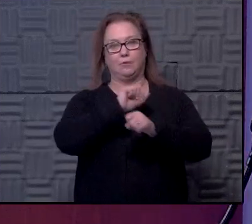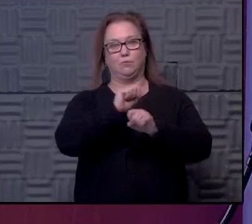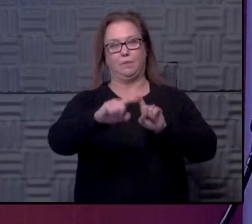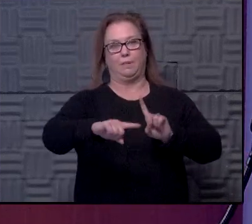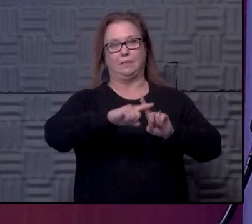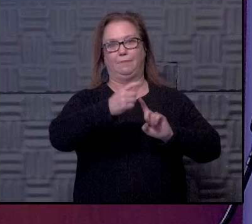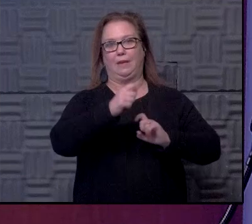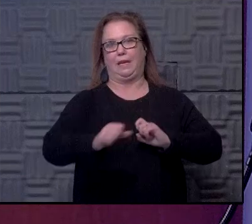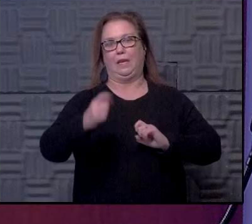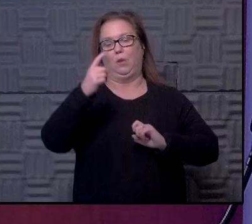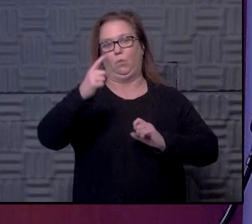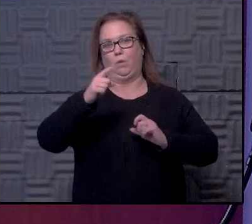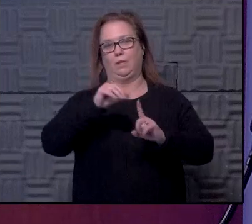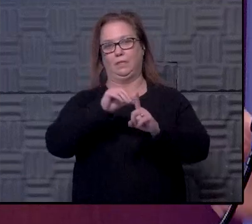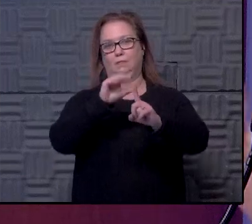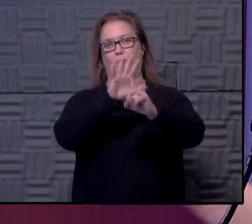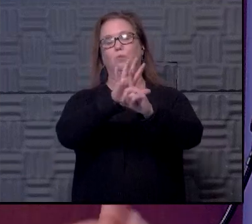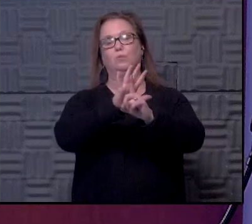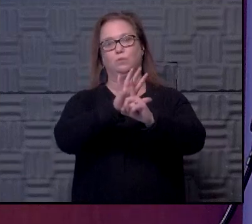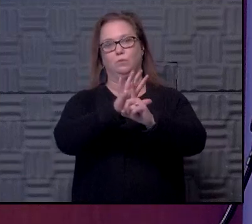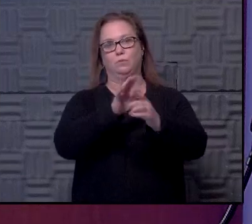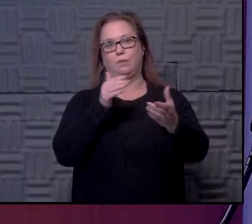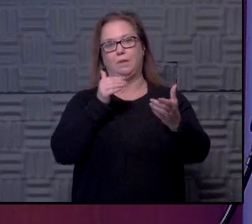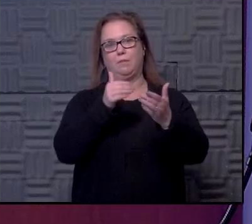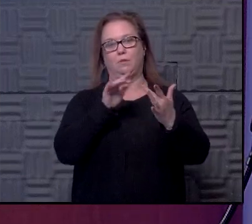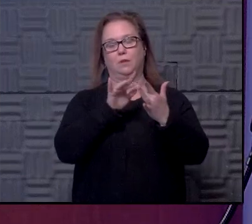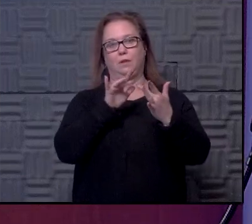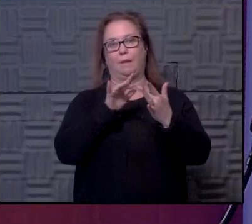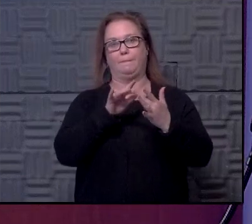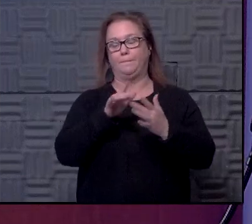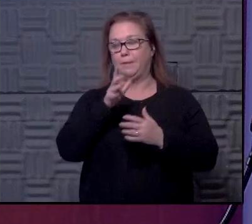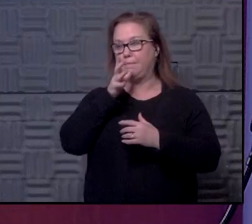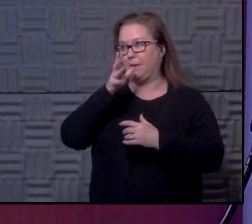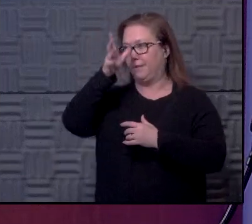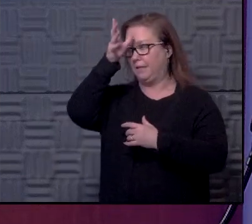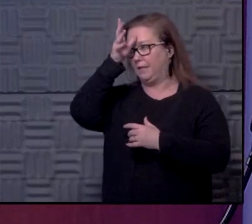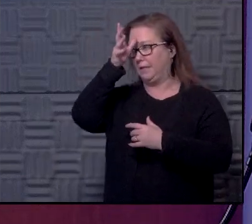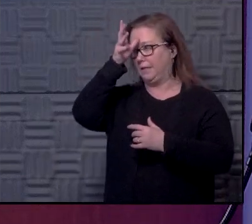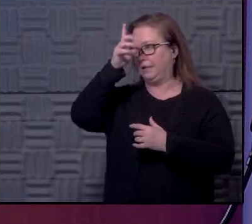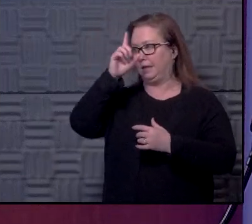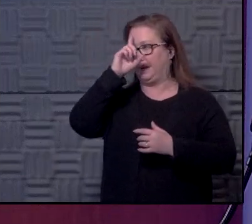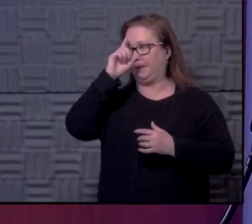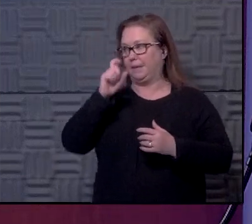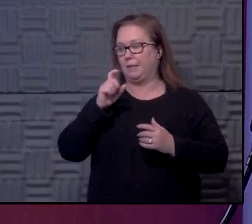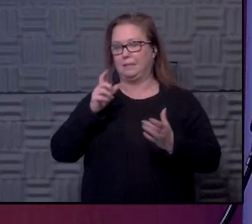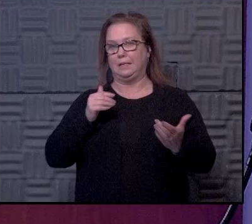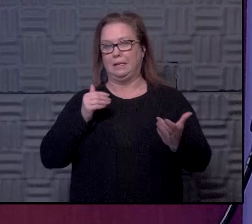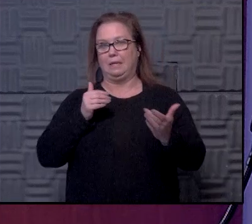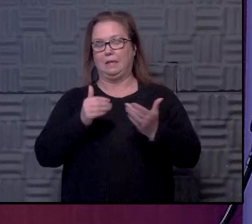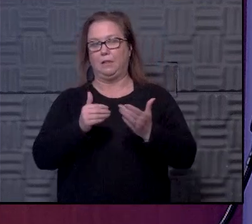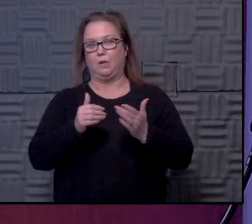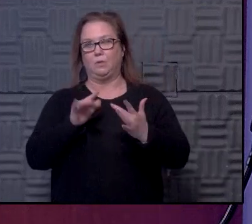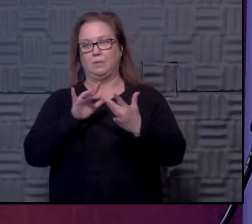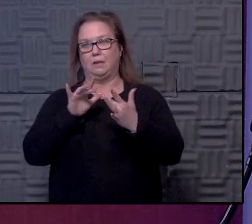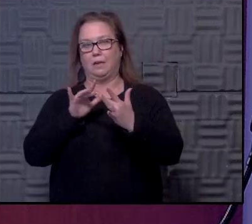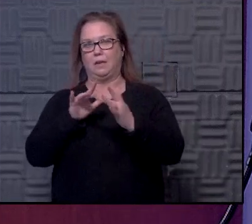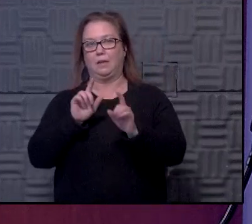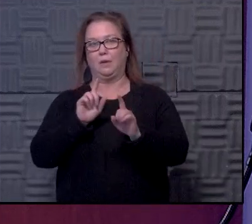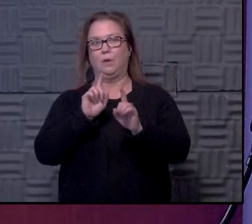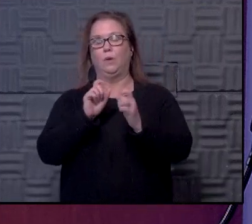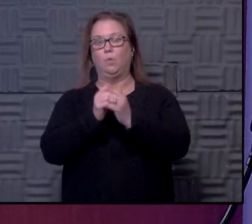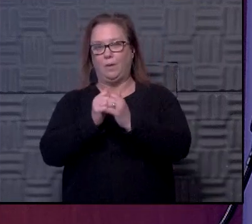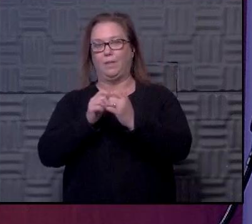positive, then anyone that she was then exposed to would be a close contact. What about mom and dad dropping by? Just because they were in close contact with a